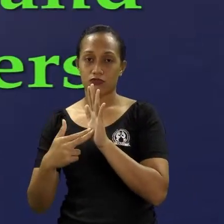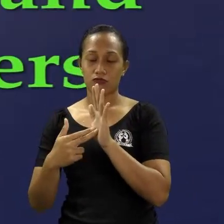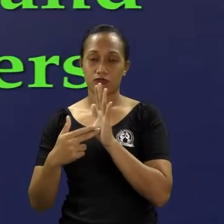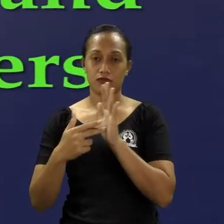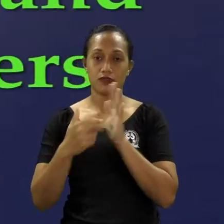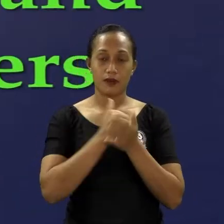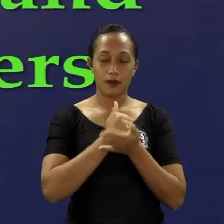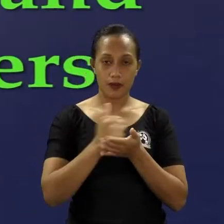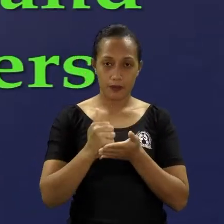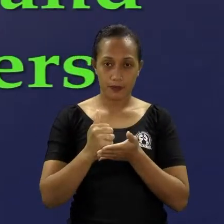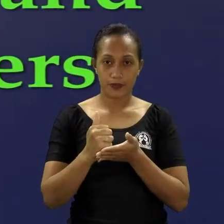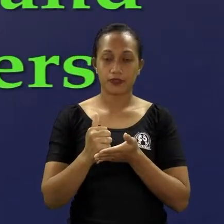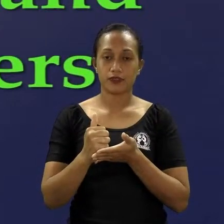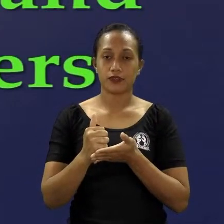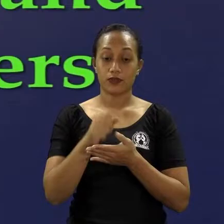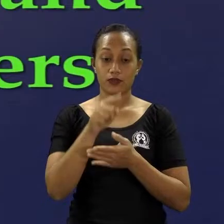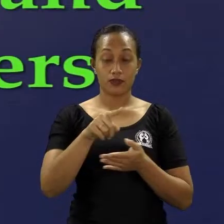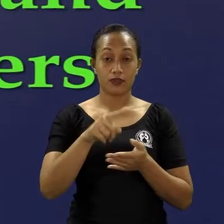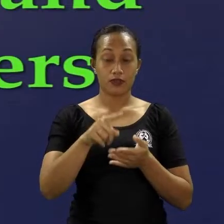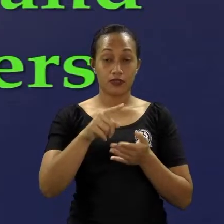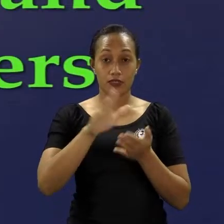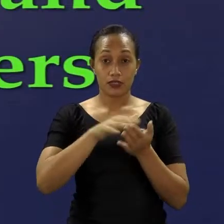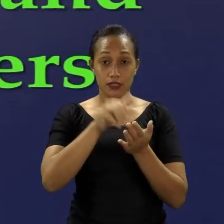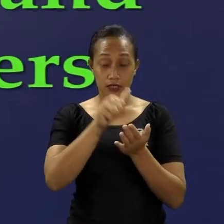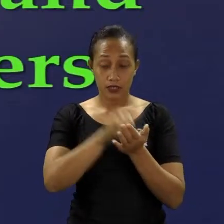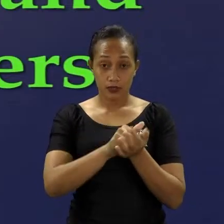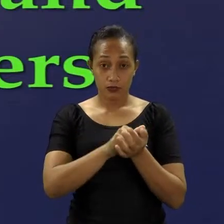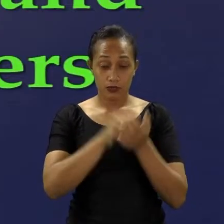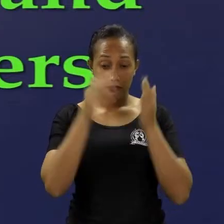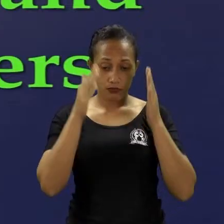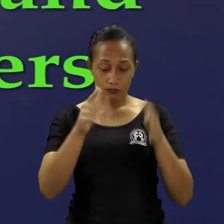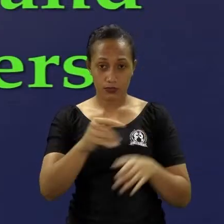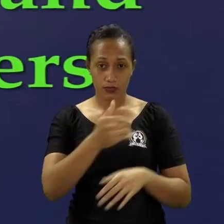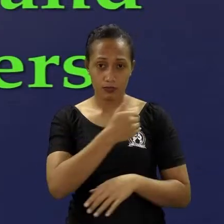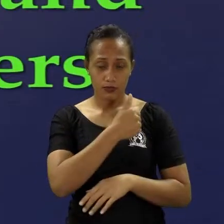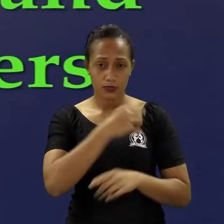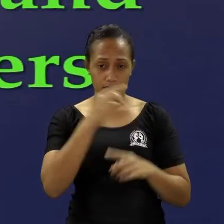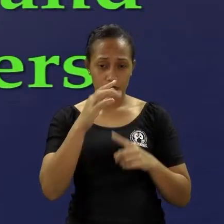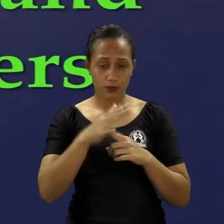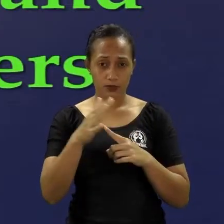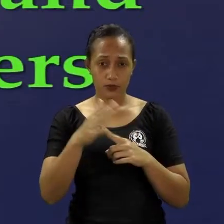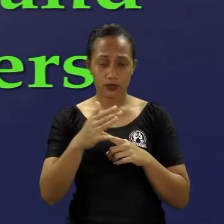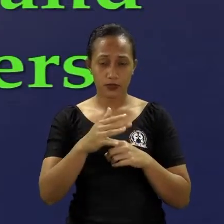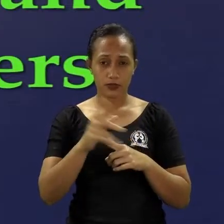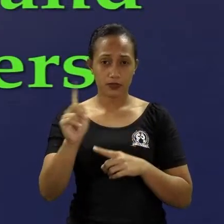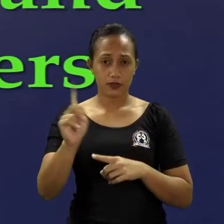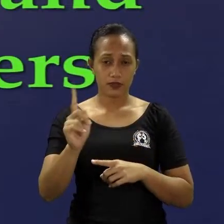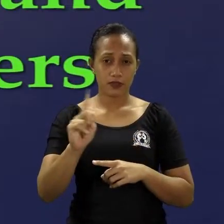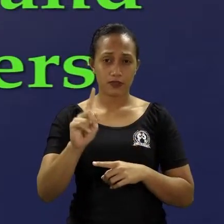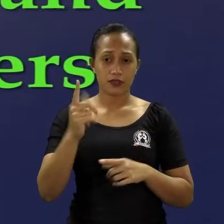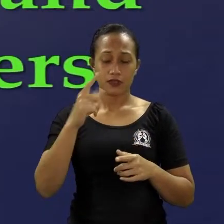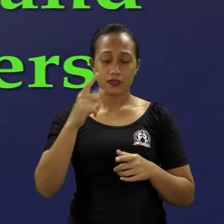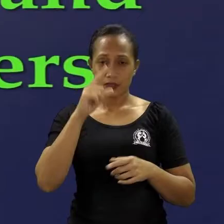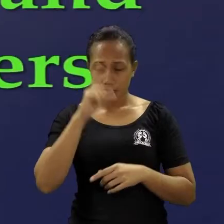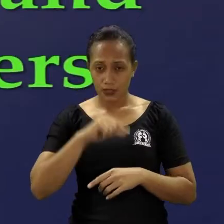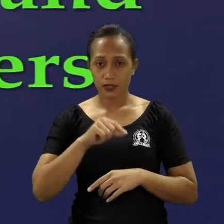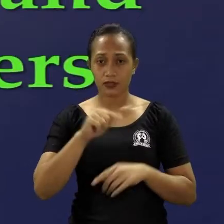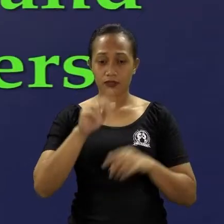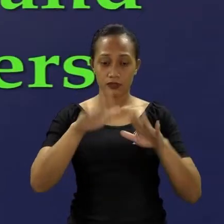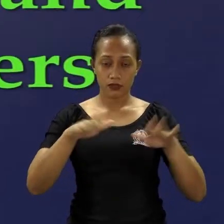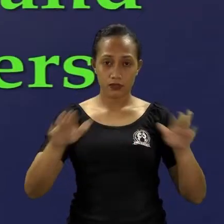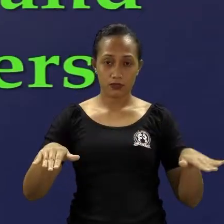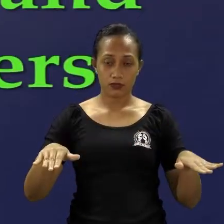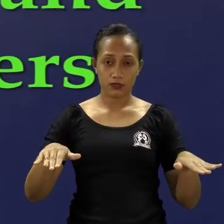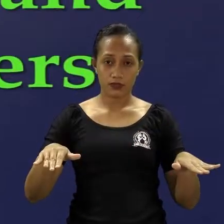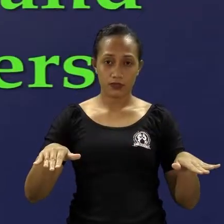Ravai ngolo umata itu ilimta upule nei ole nei tai au le tatole sona. Ina ia mawhai ele wha